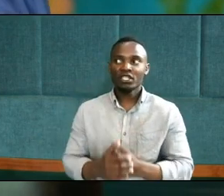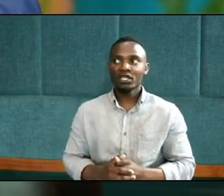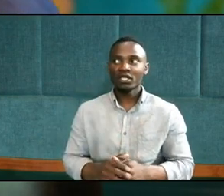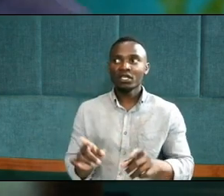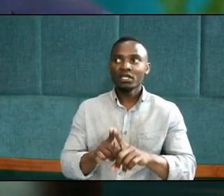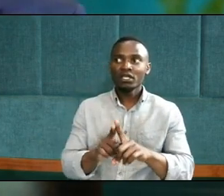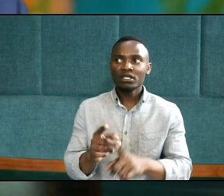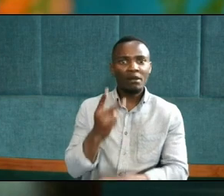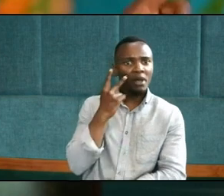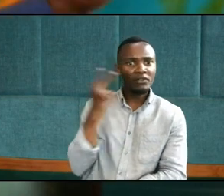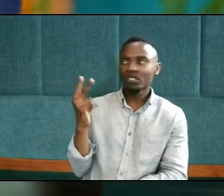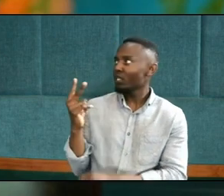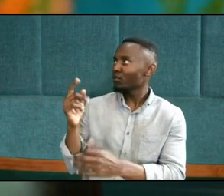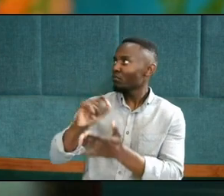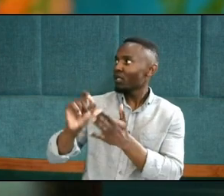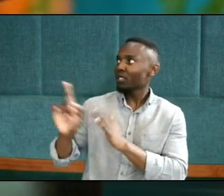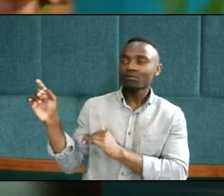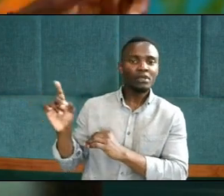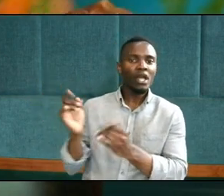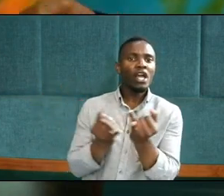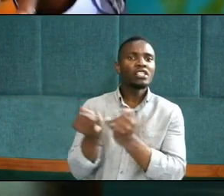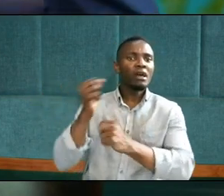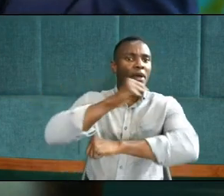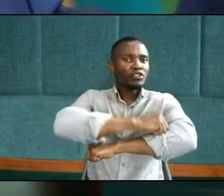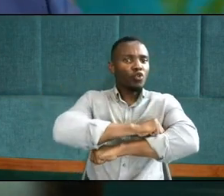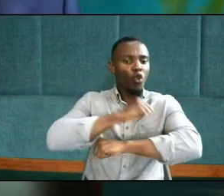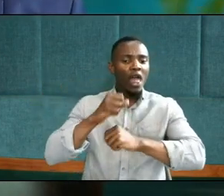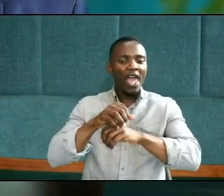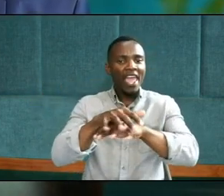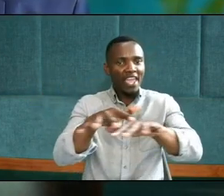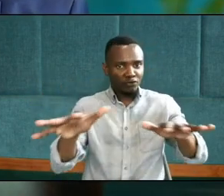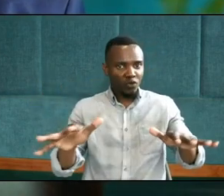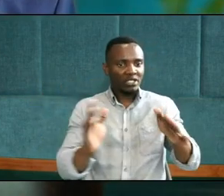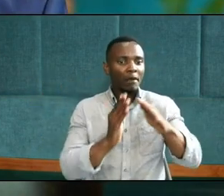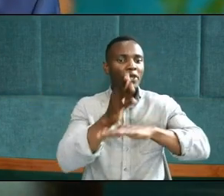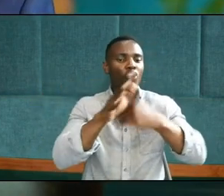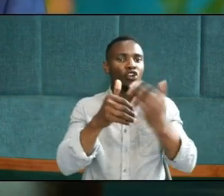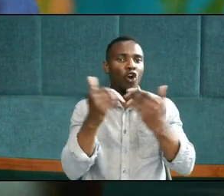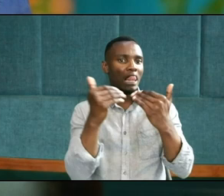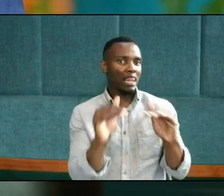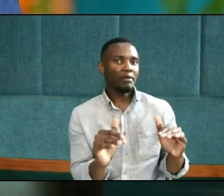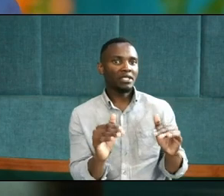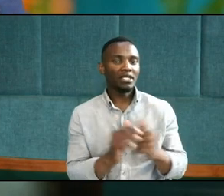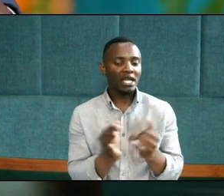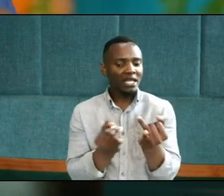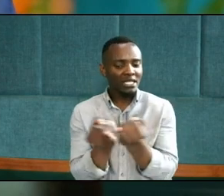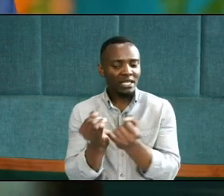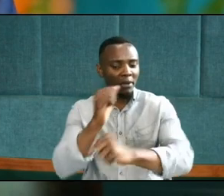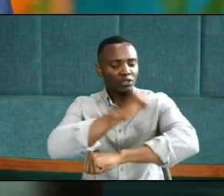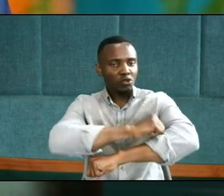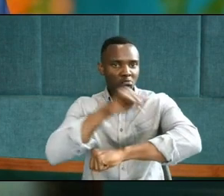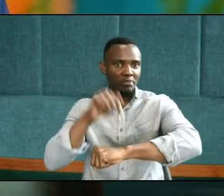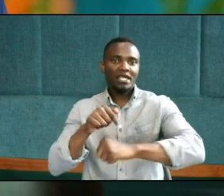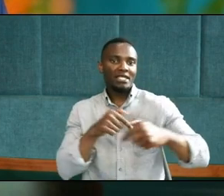something here, Sabbath School influencing beyond all what? Limits. Sabbath School is the heart of